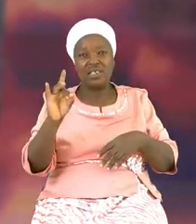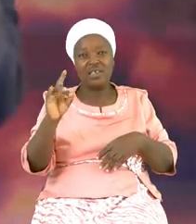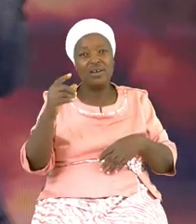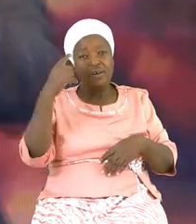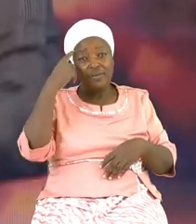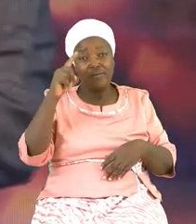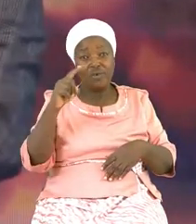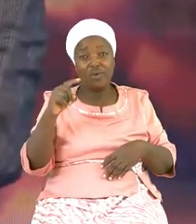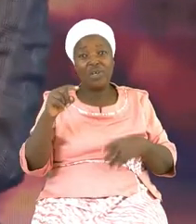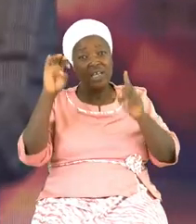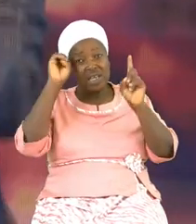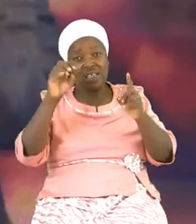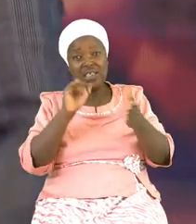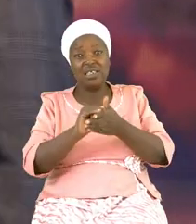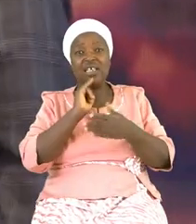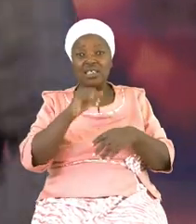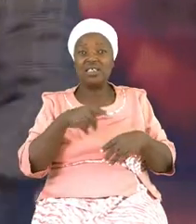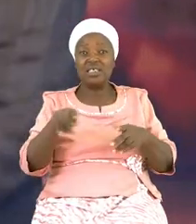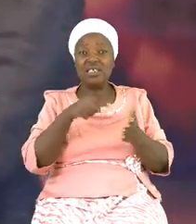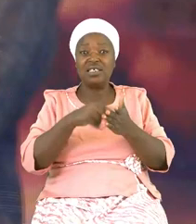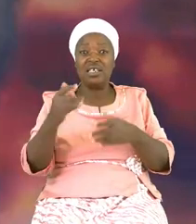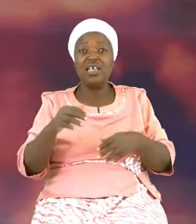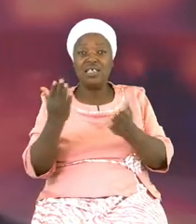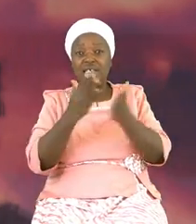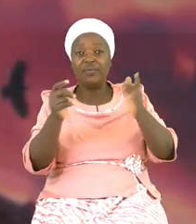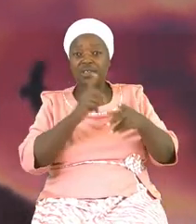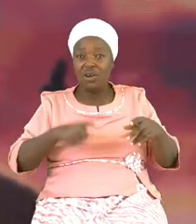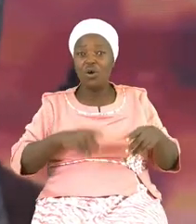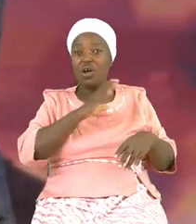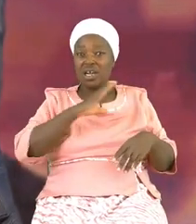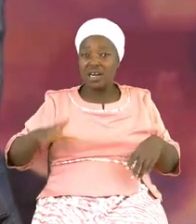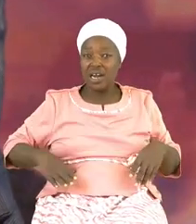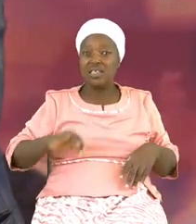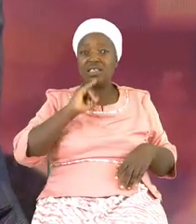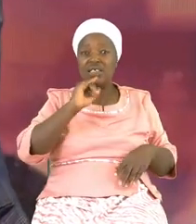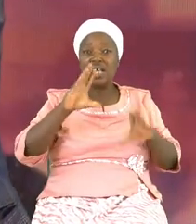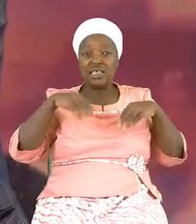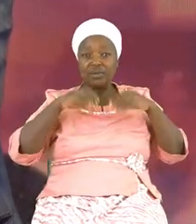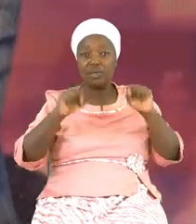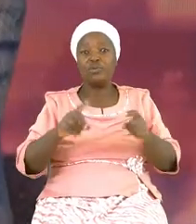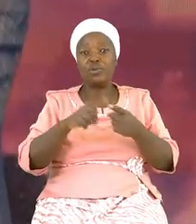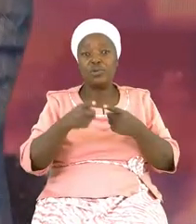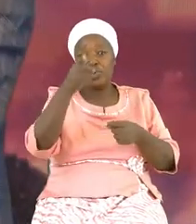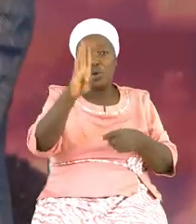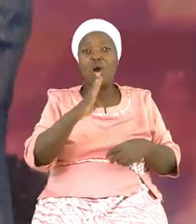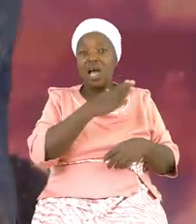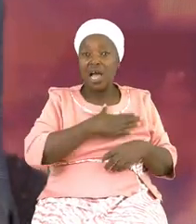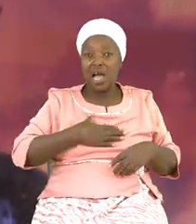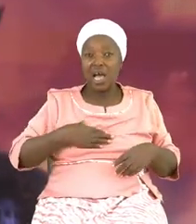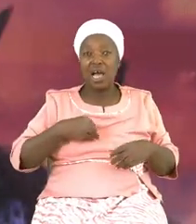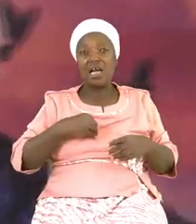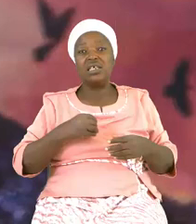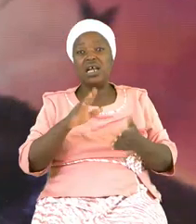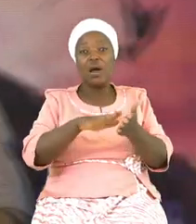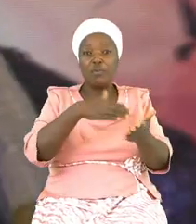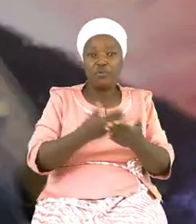this seeing, serving the Lord Christ is acceptable to God and approved of men. And